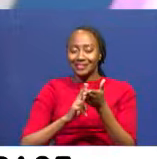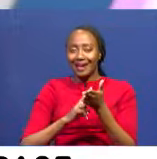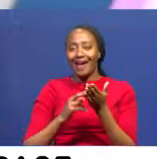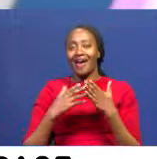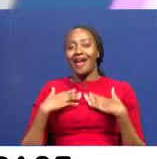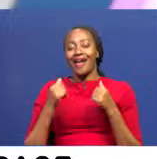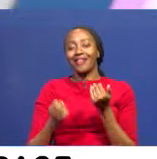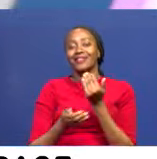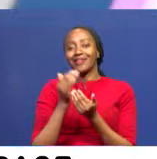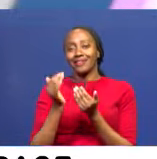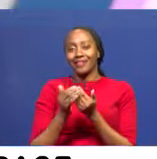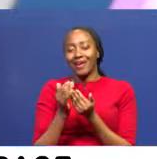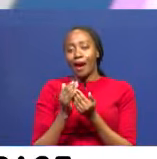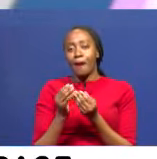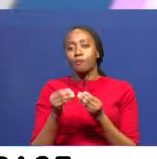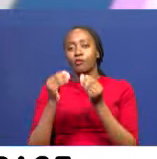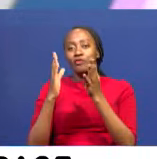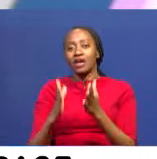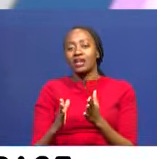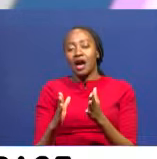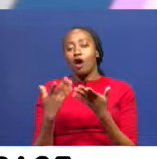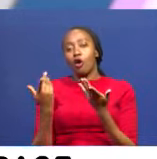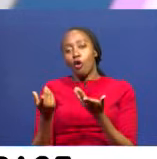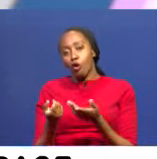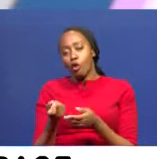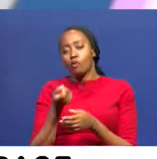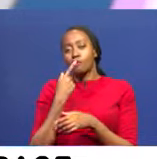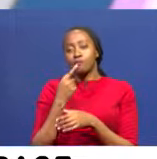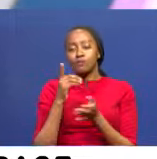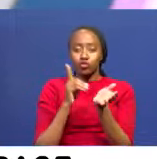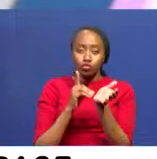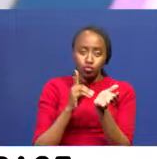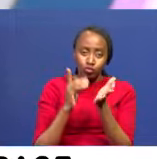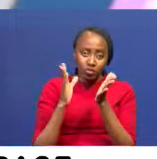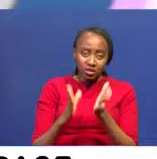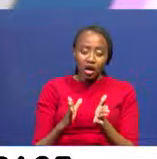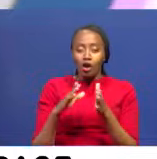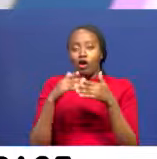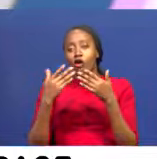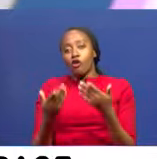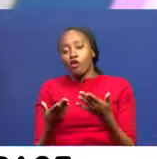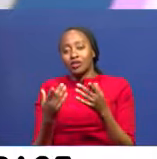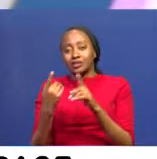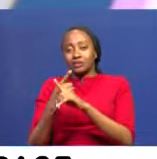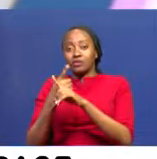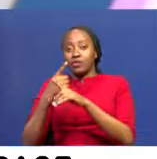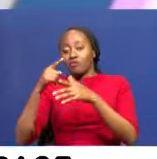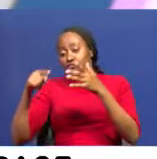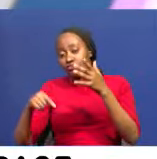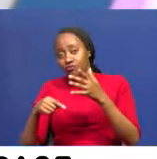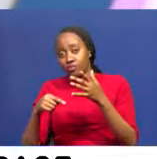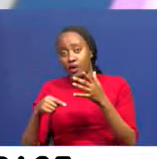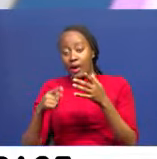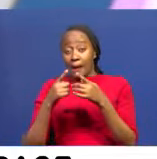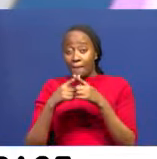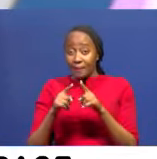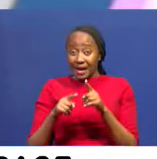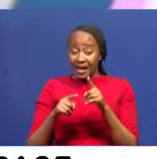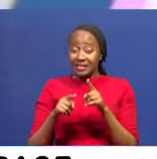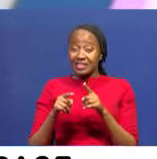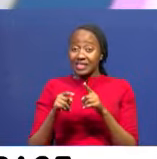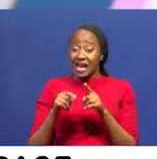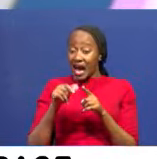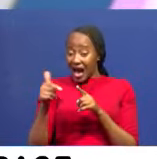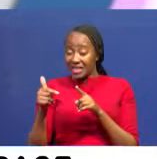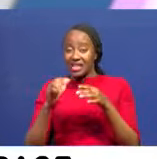or a pharmaceutical technologist. So that awareness sort of covers you from that aspect. Outside of that